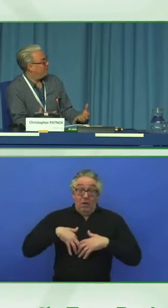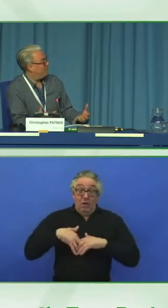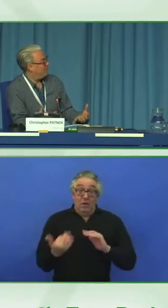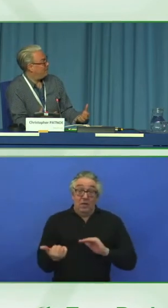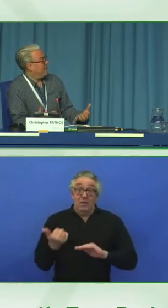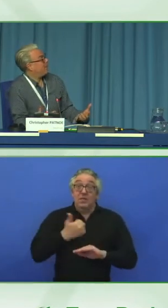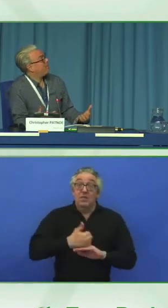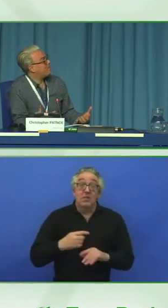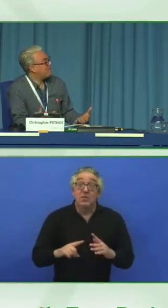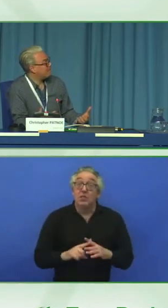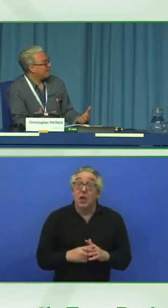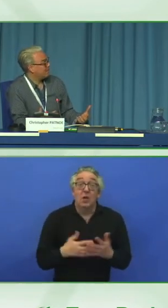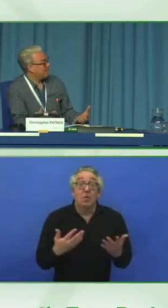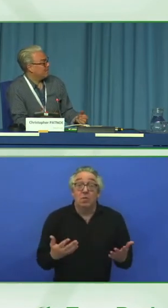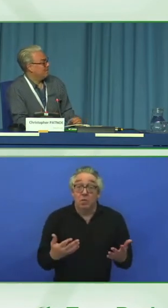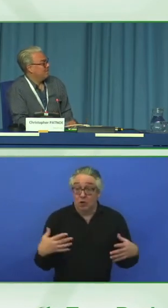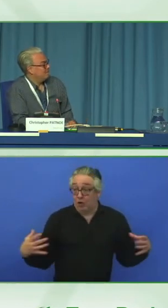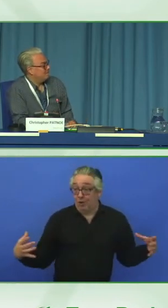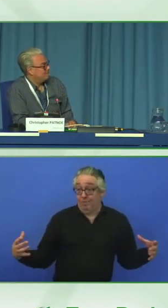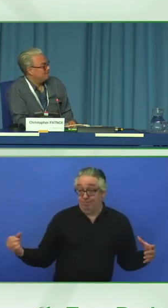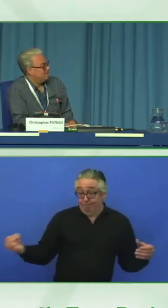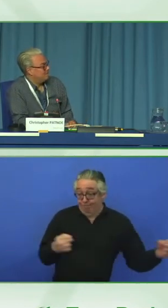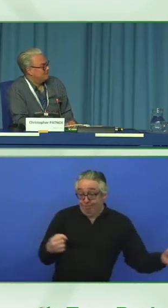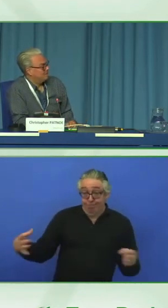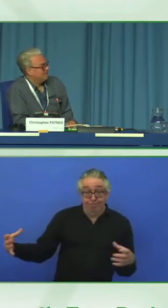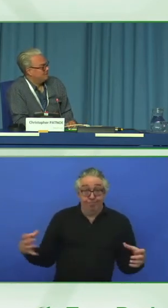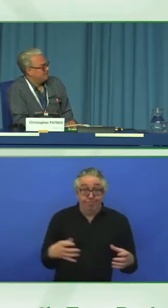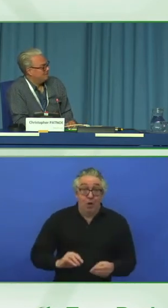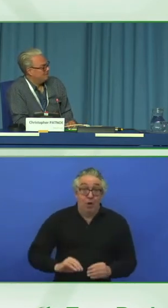build together.